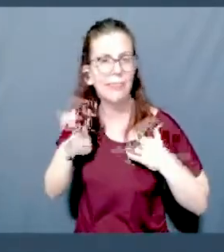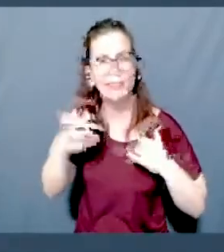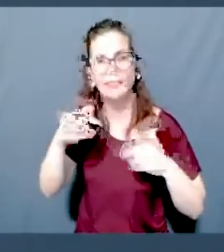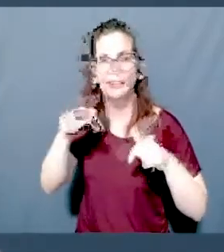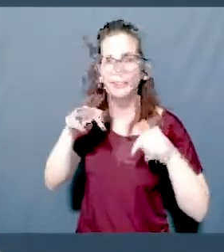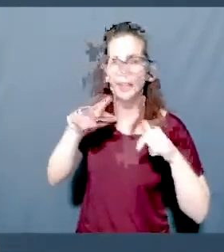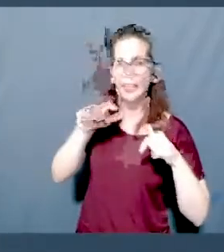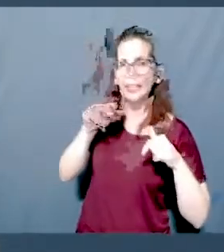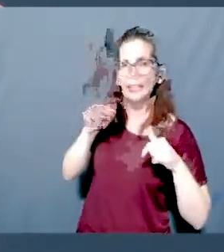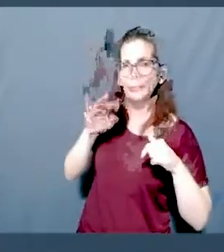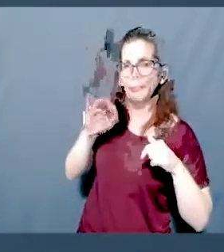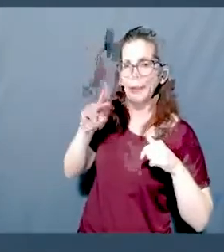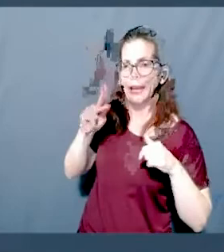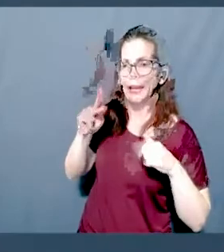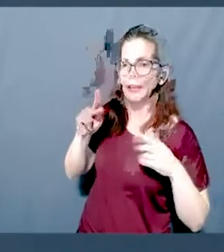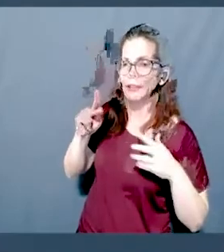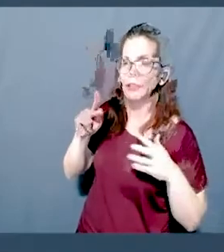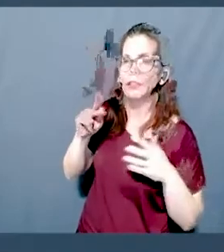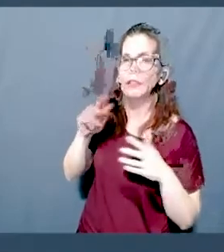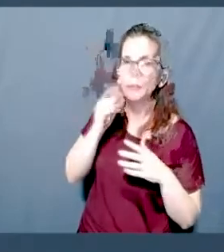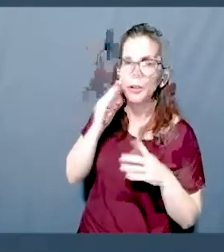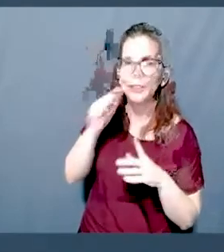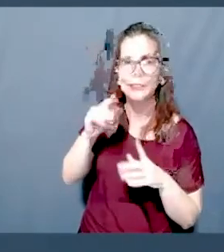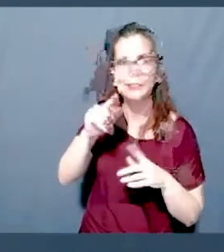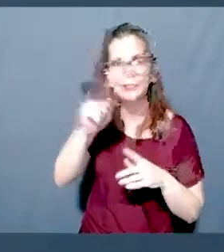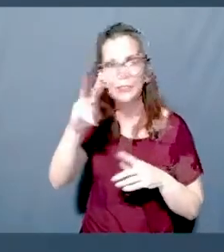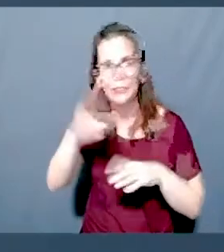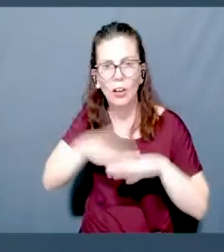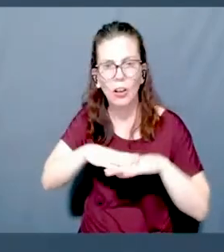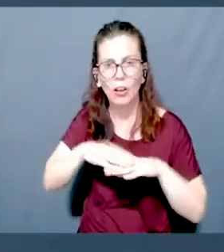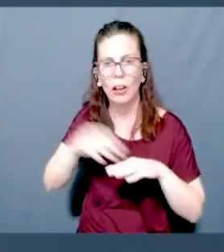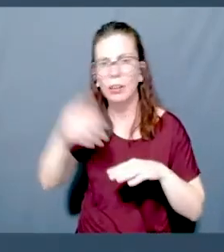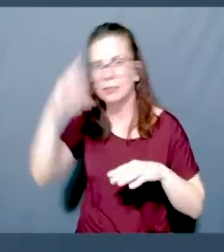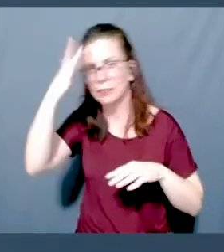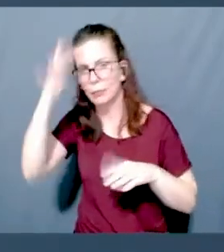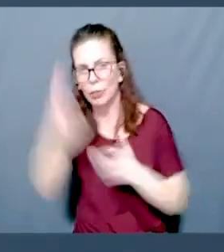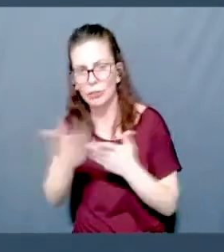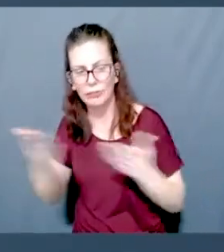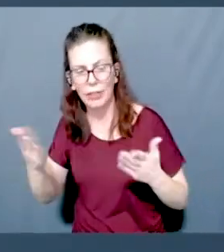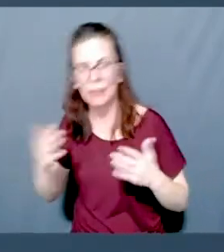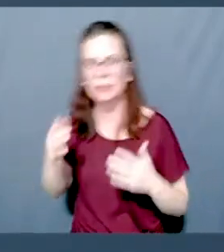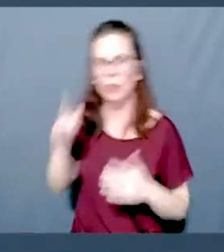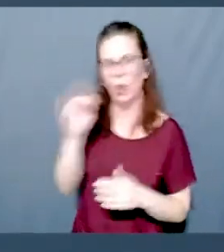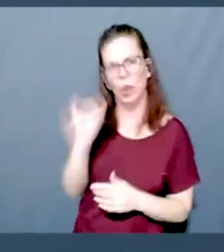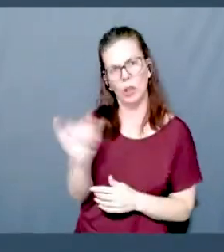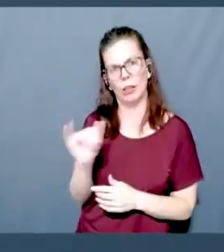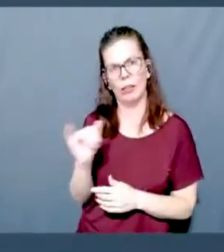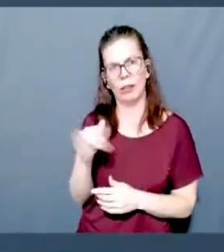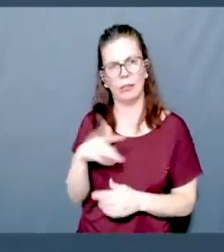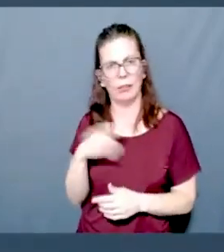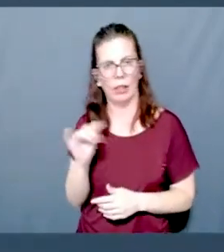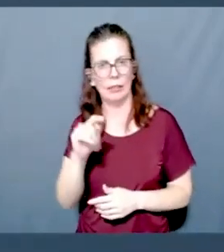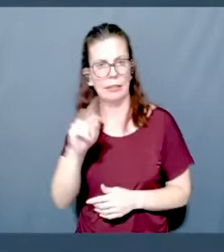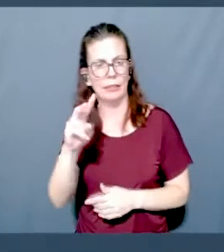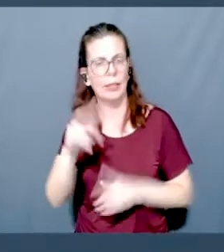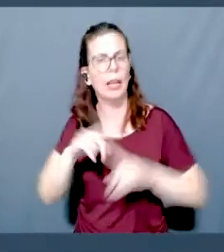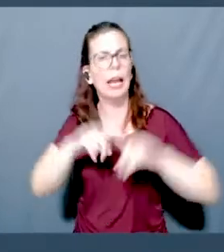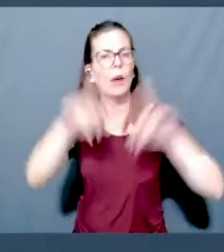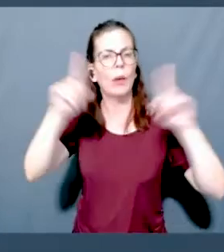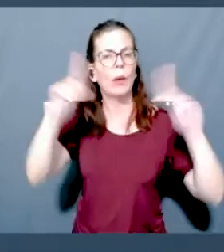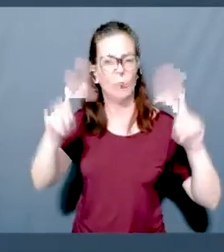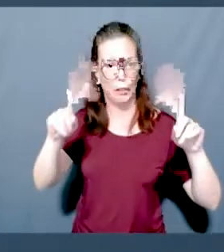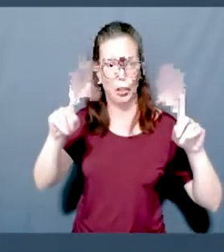going to turn on a television, smart device, it's going to look and feel like TV. However, the operating cost